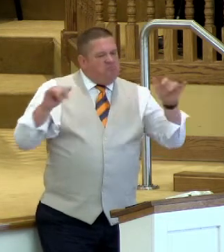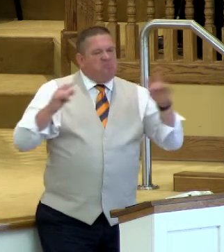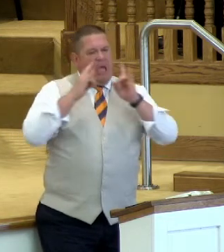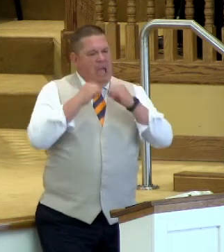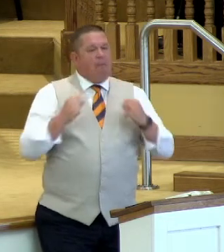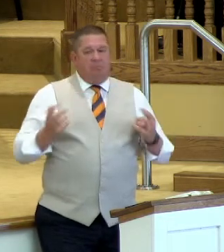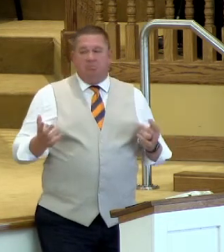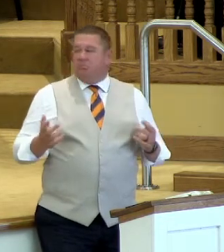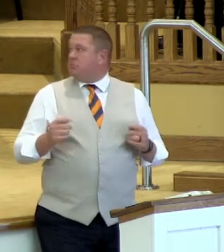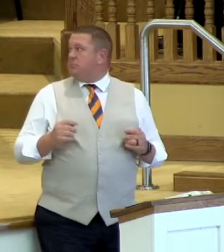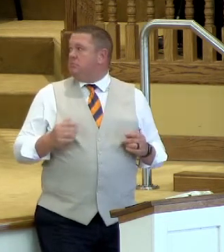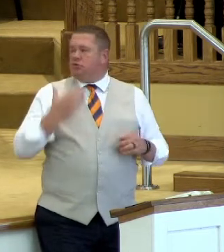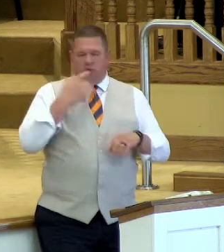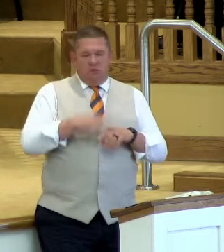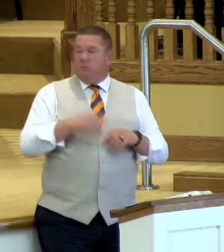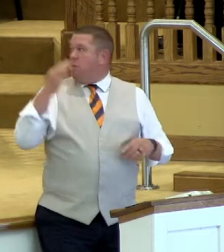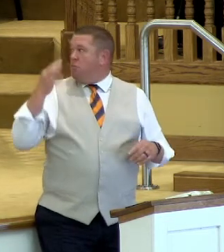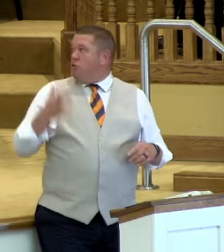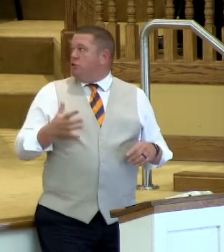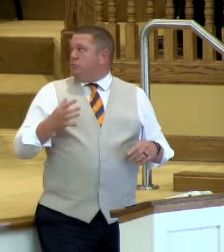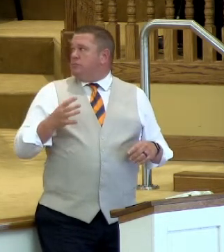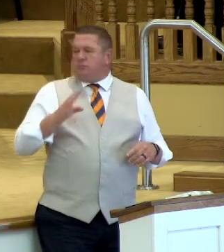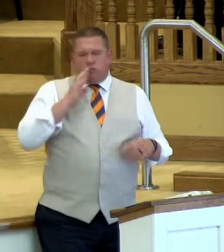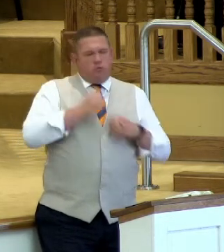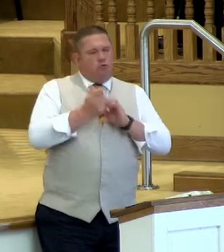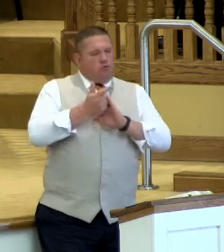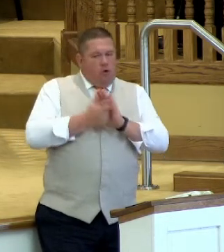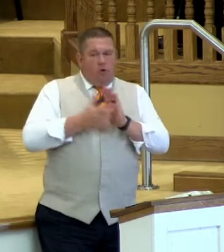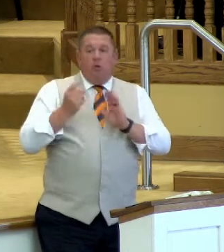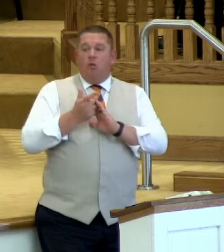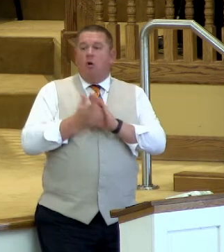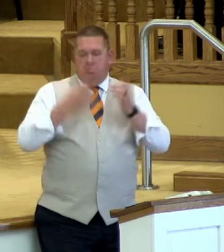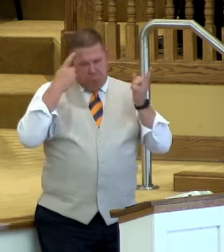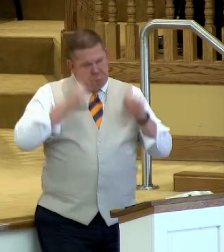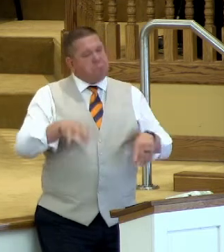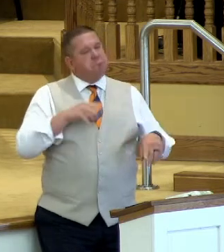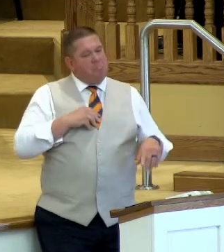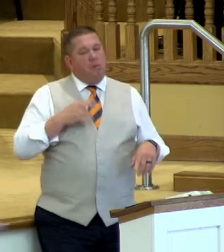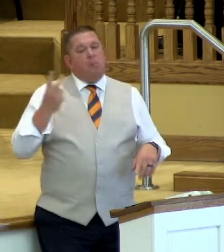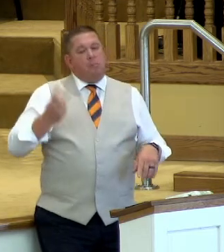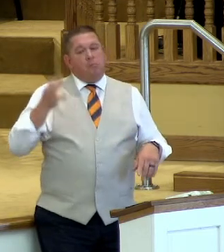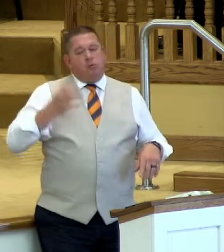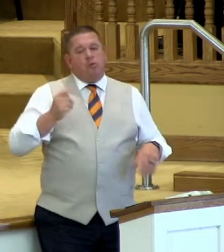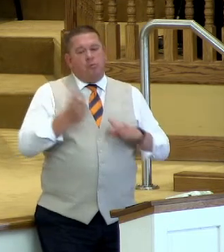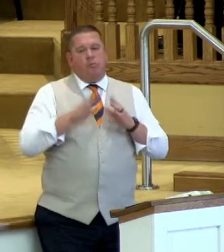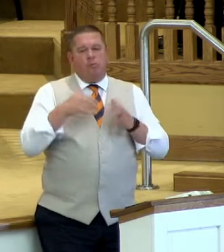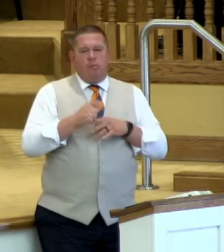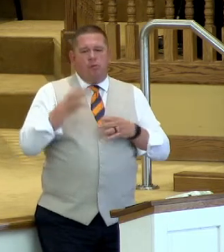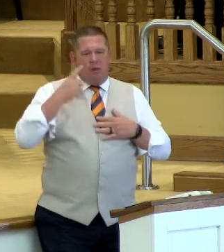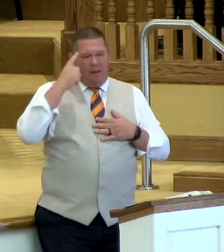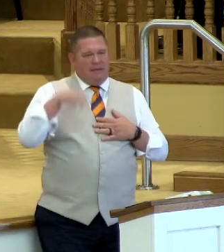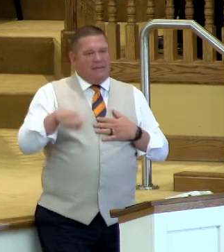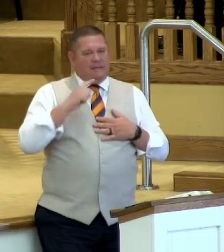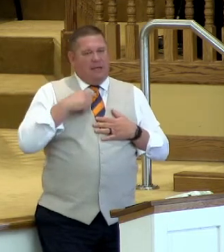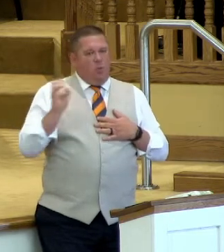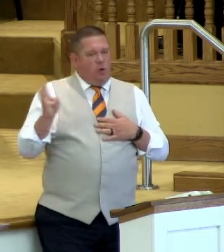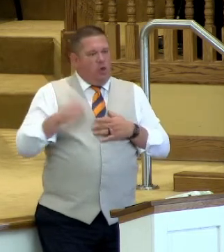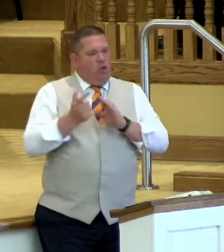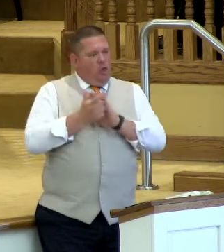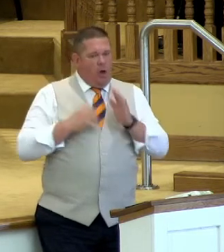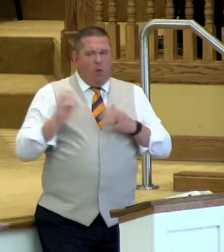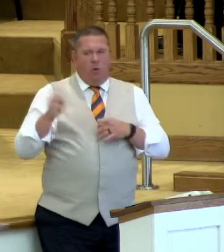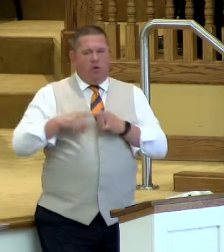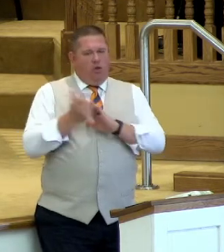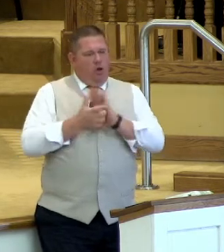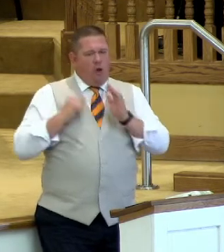of the above, just having a good time. And the preacher's talking to the lawyer and everything, and the lawyer agrees to it. And the preacher's whole time, he's thinking, this is where I can witness to the lawyer. This